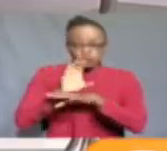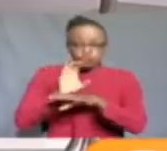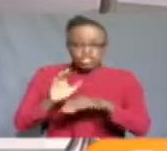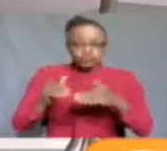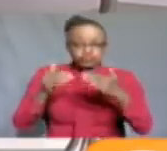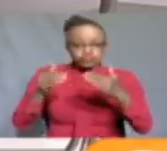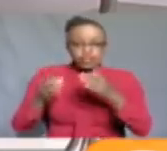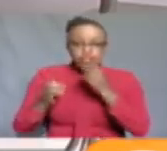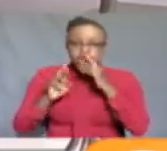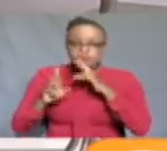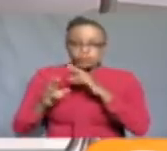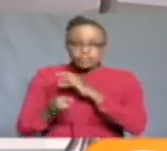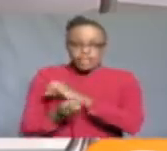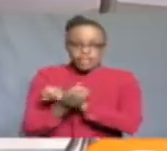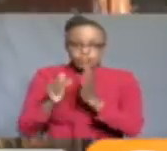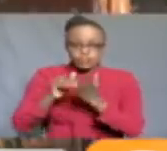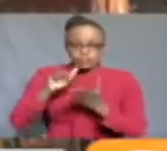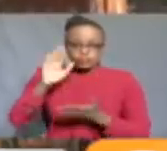more.